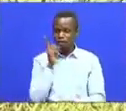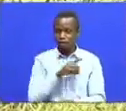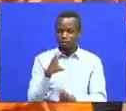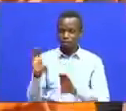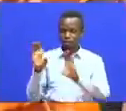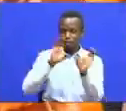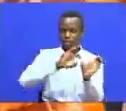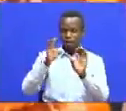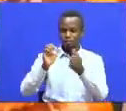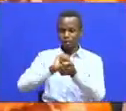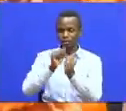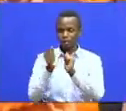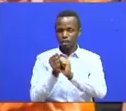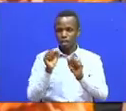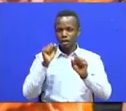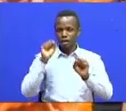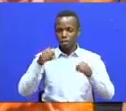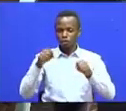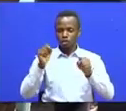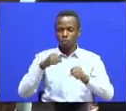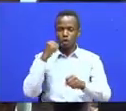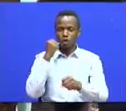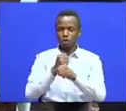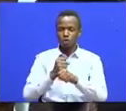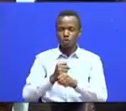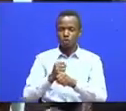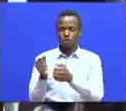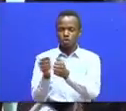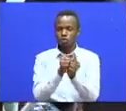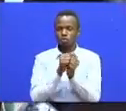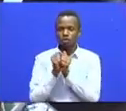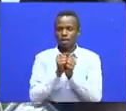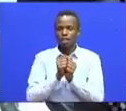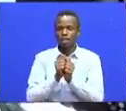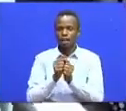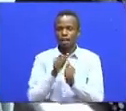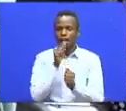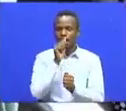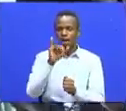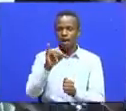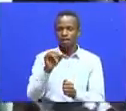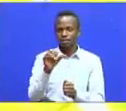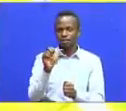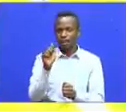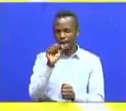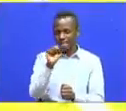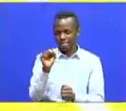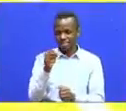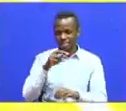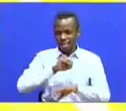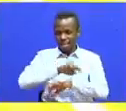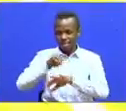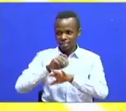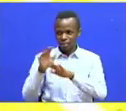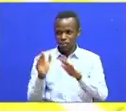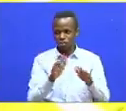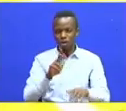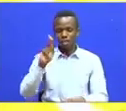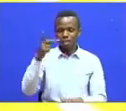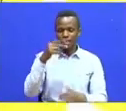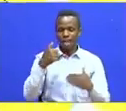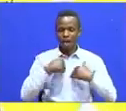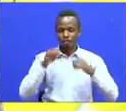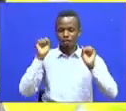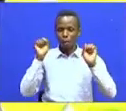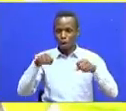change is something that we need to do together as a nation. It's a very important project. Kenya has so much potential,